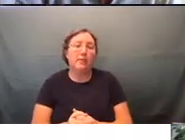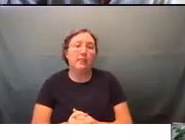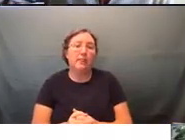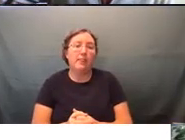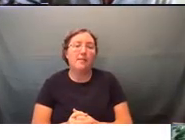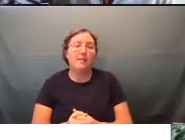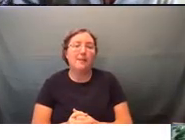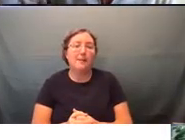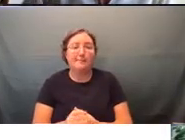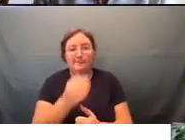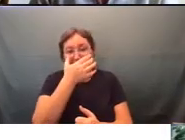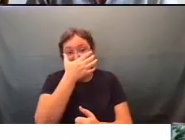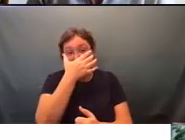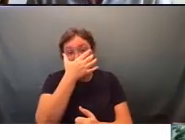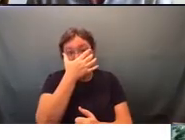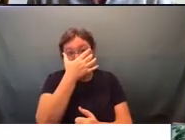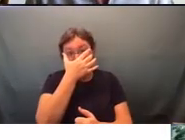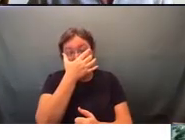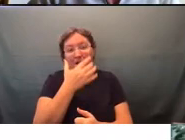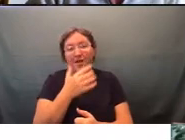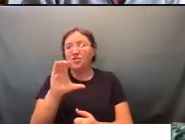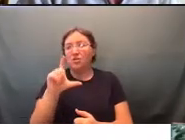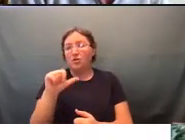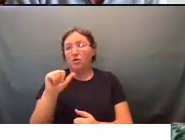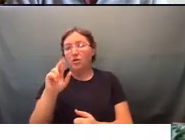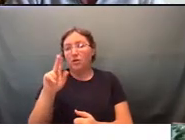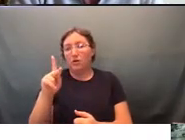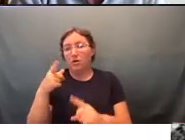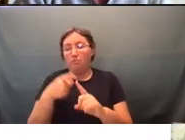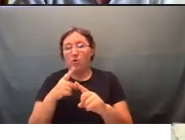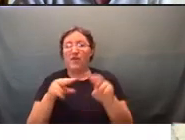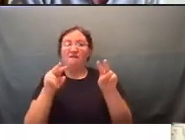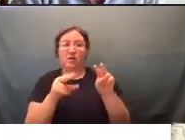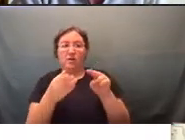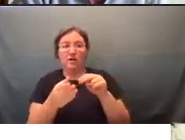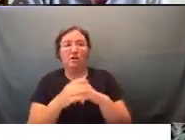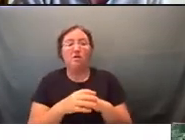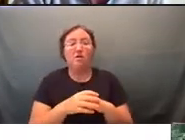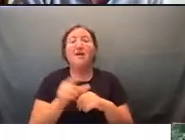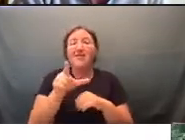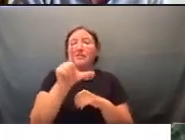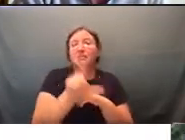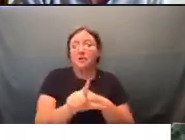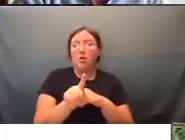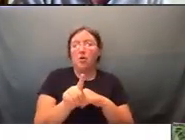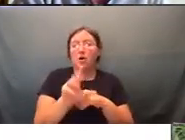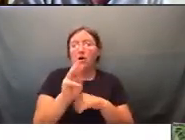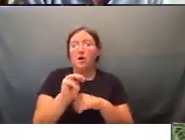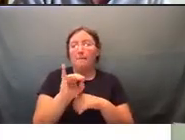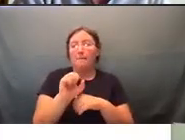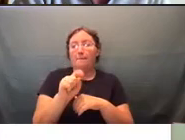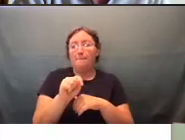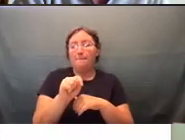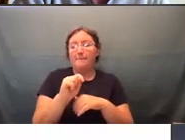So that view from up there on Clark Point was on the John Muir Trail. This is a little bit lower at the Mist